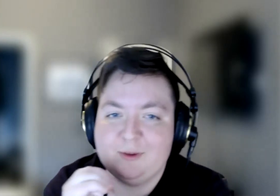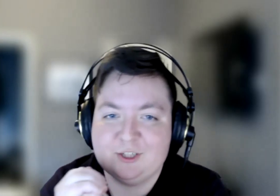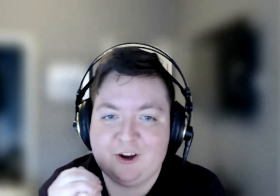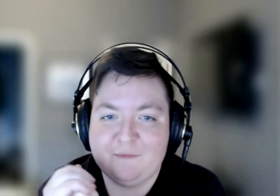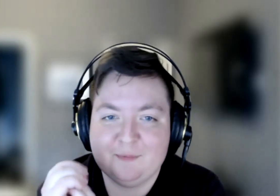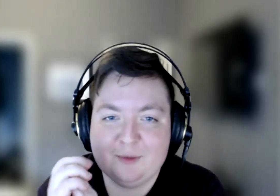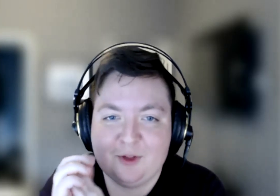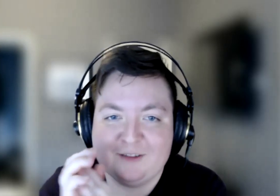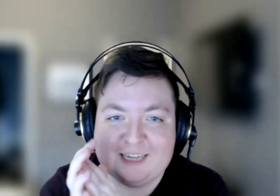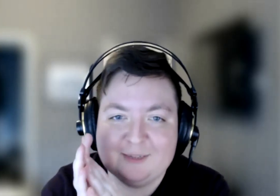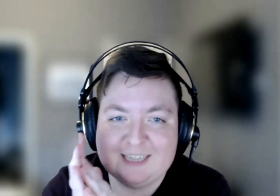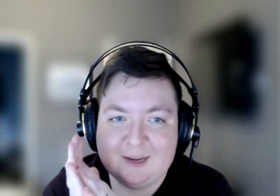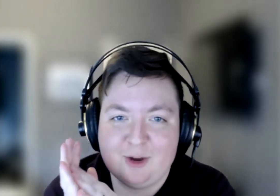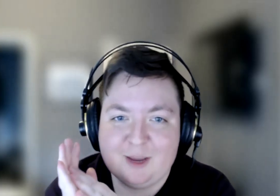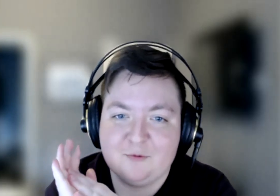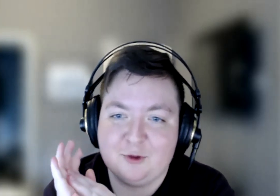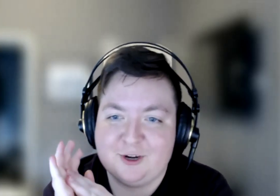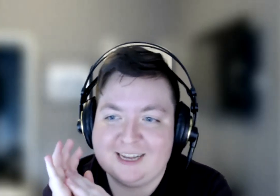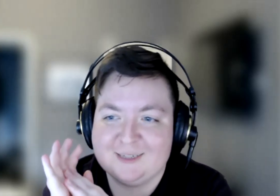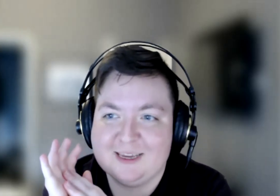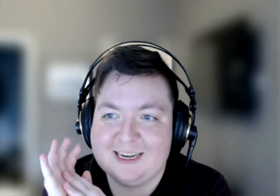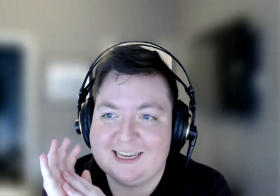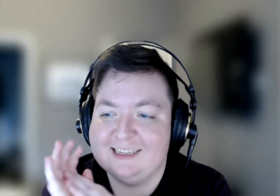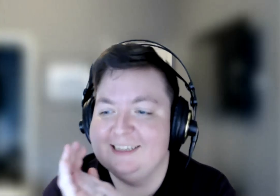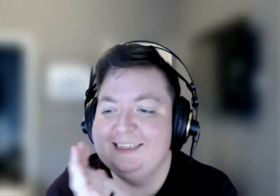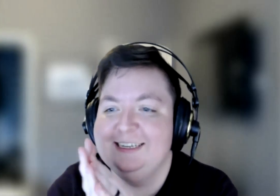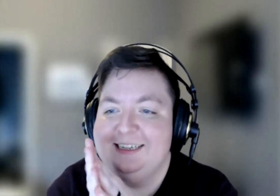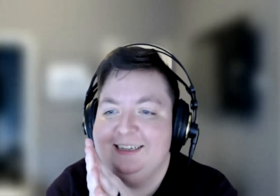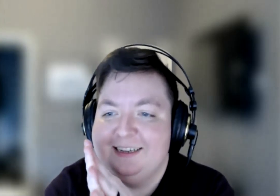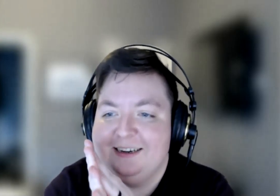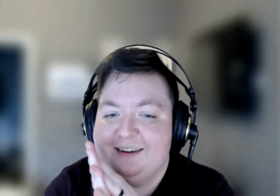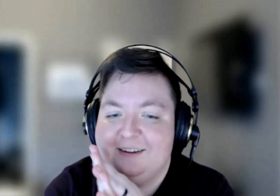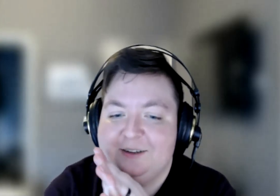I want to make sure people have time to take a break before their next meeting.